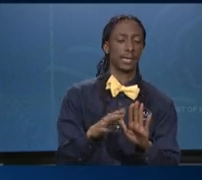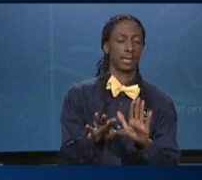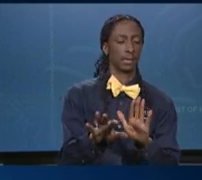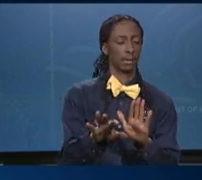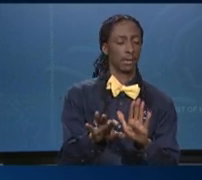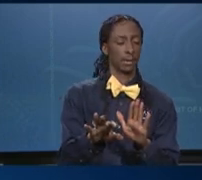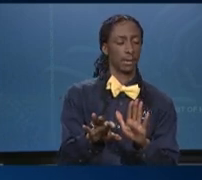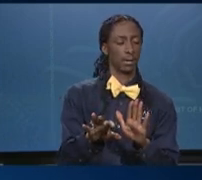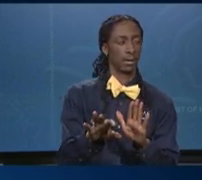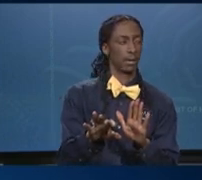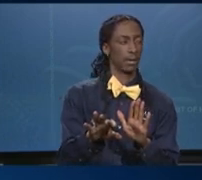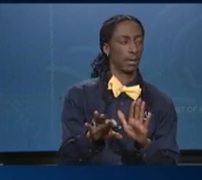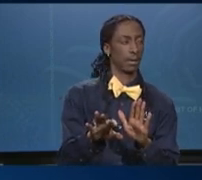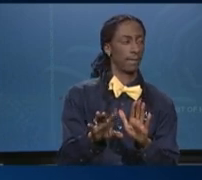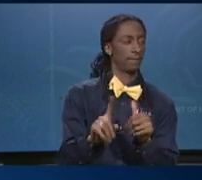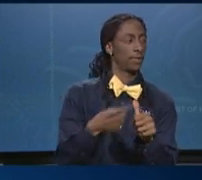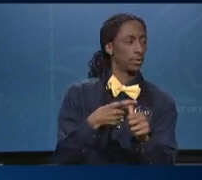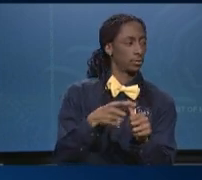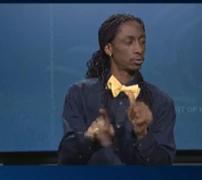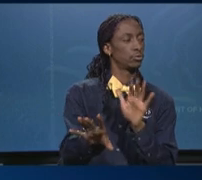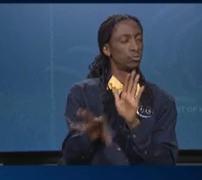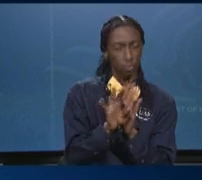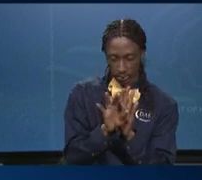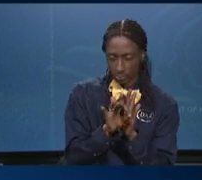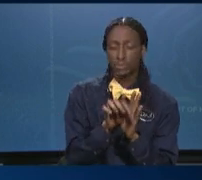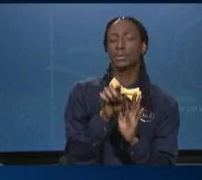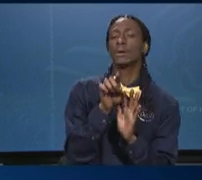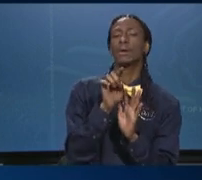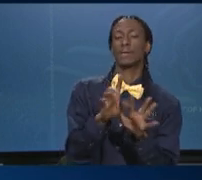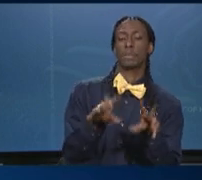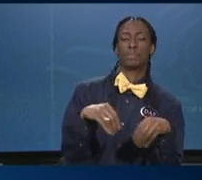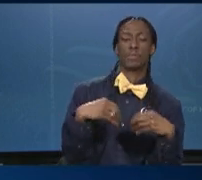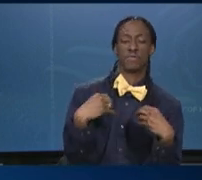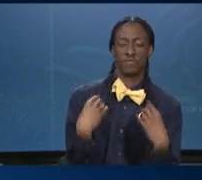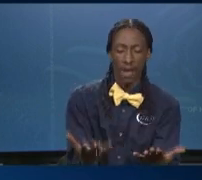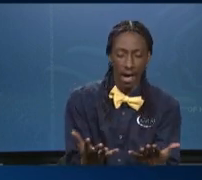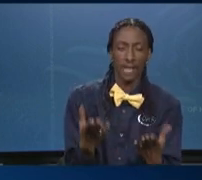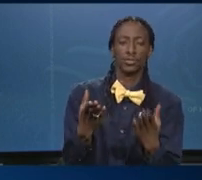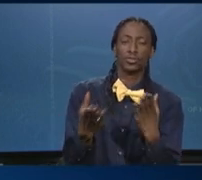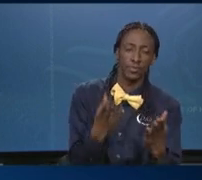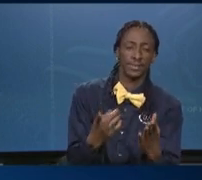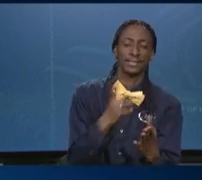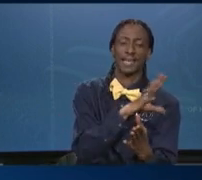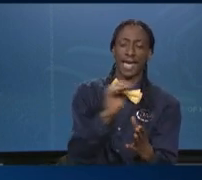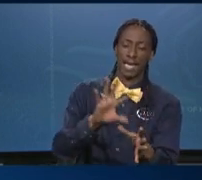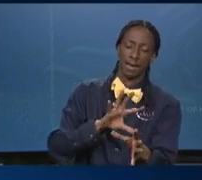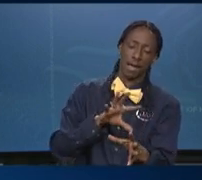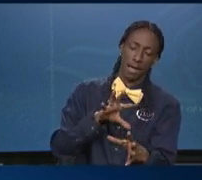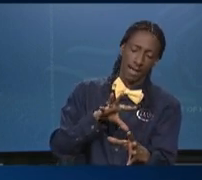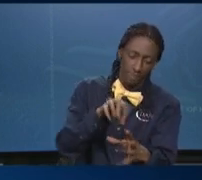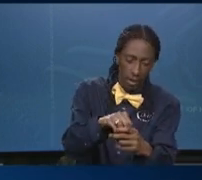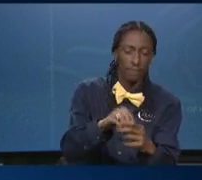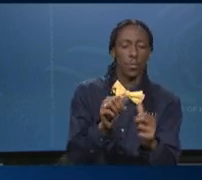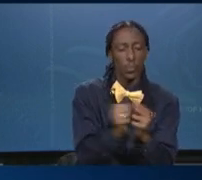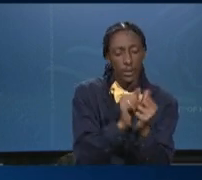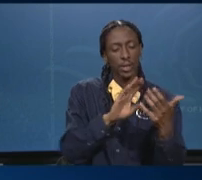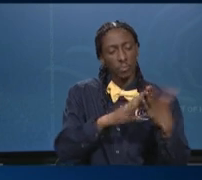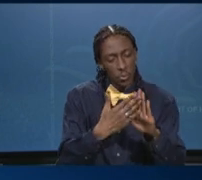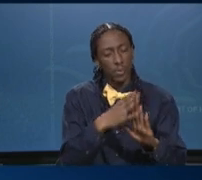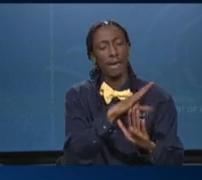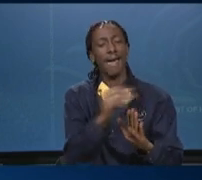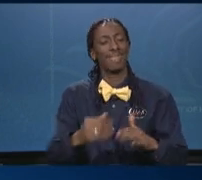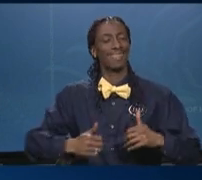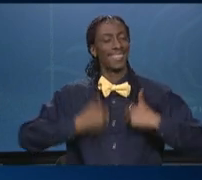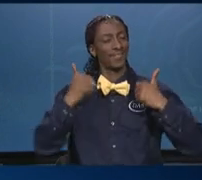get home care services to allow them to participate in their communities and live with their families